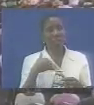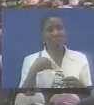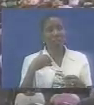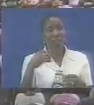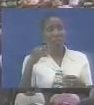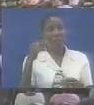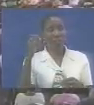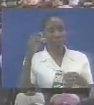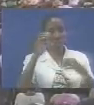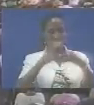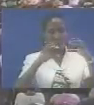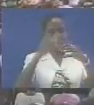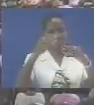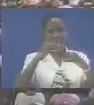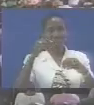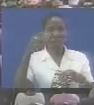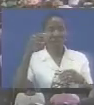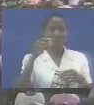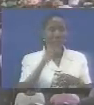Dr.